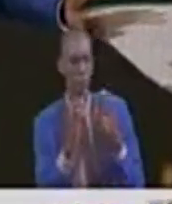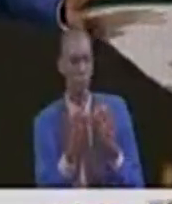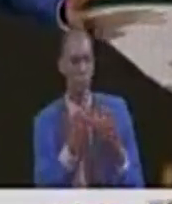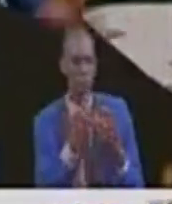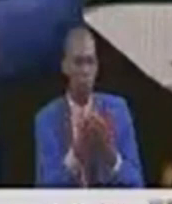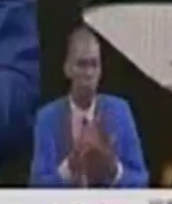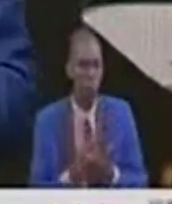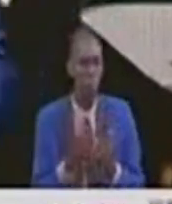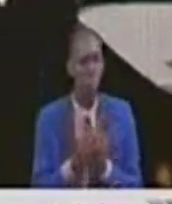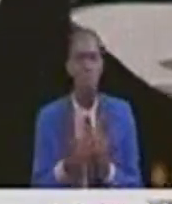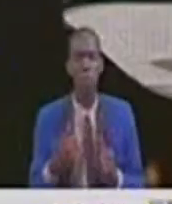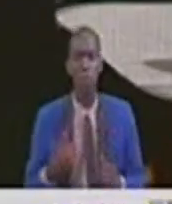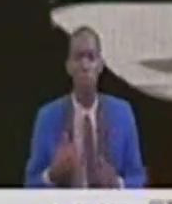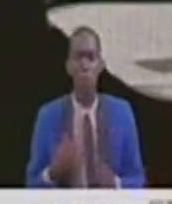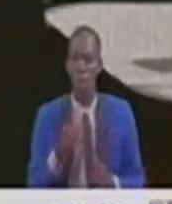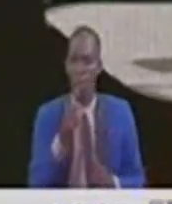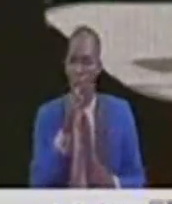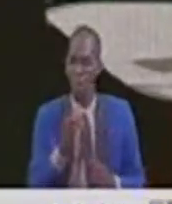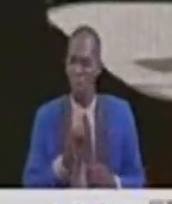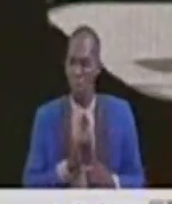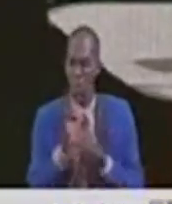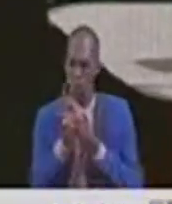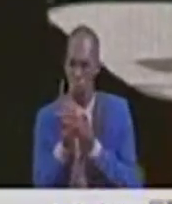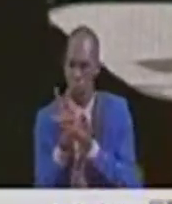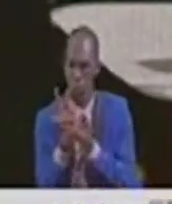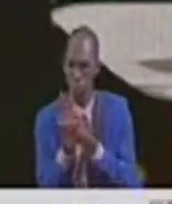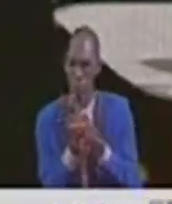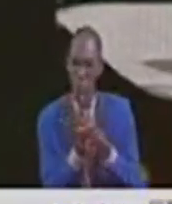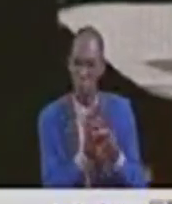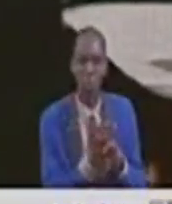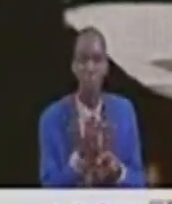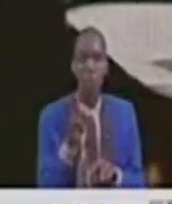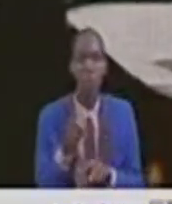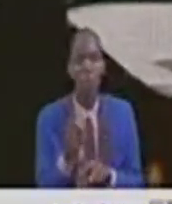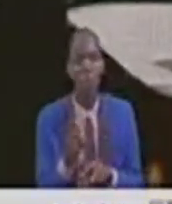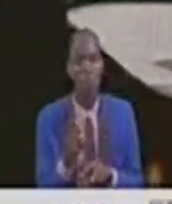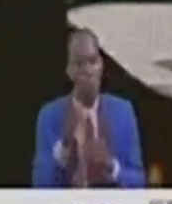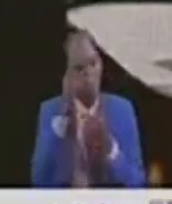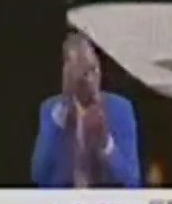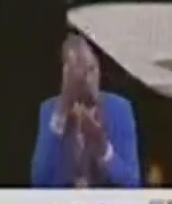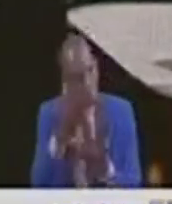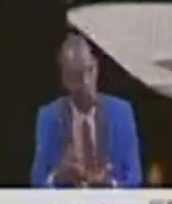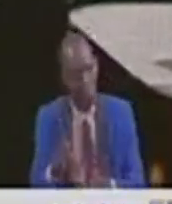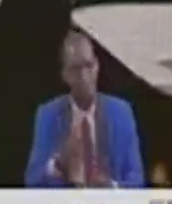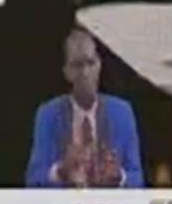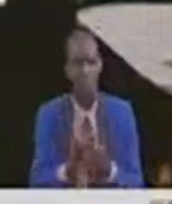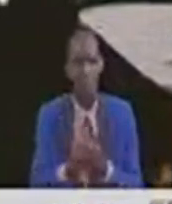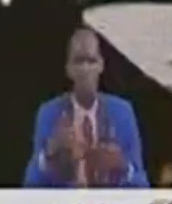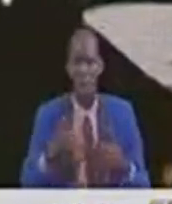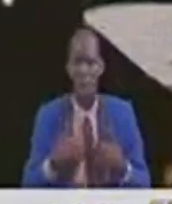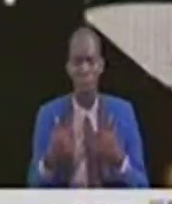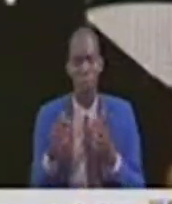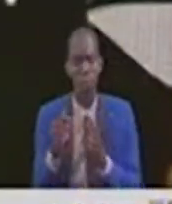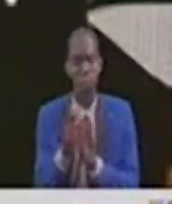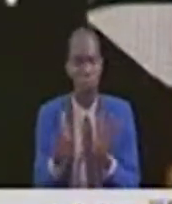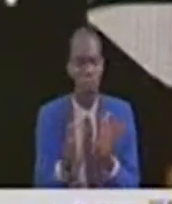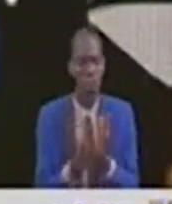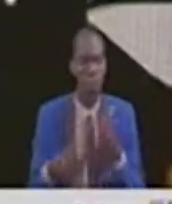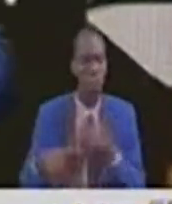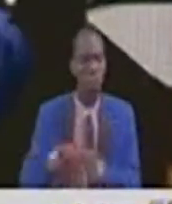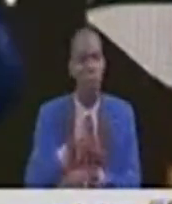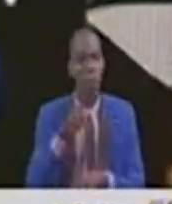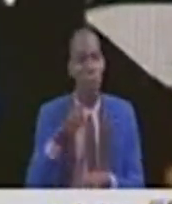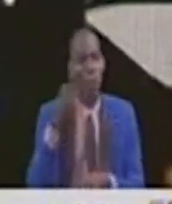speak to you? Am I watching over you? Obey them that have the rule over you, for they watch for your